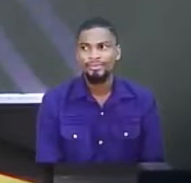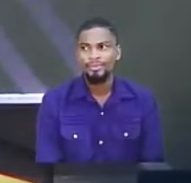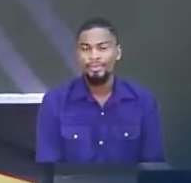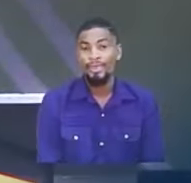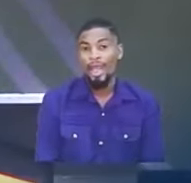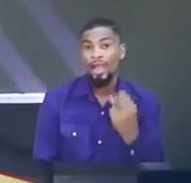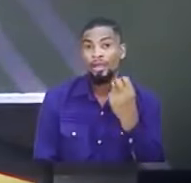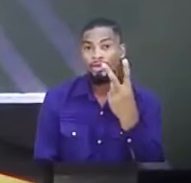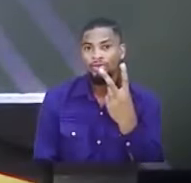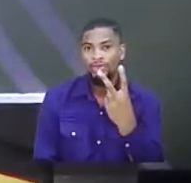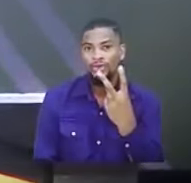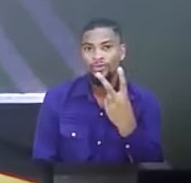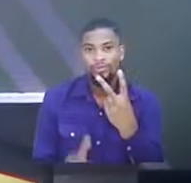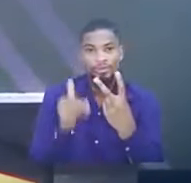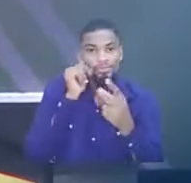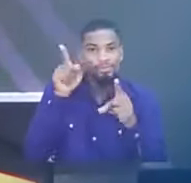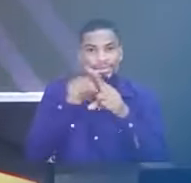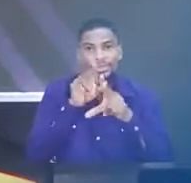12. No, my brother.